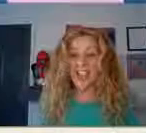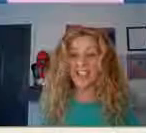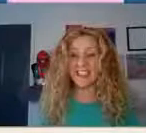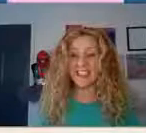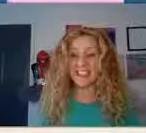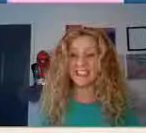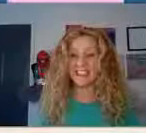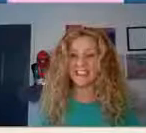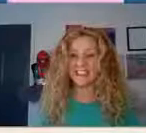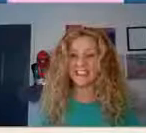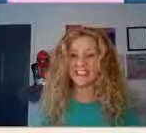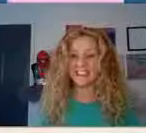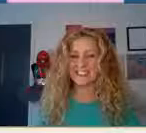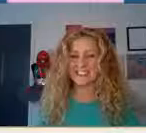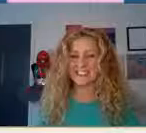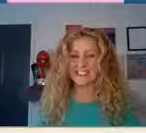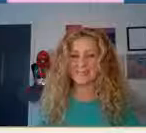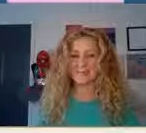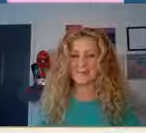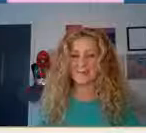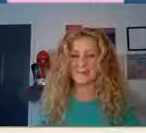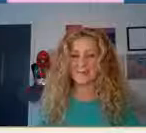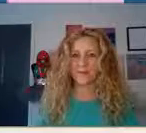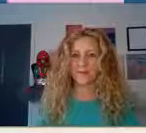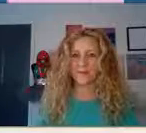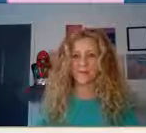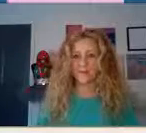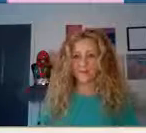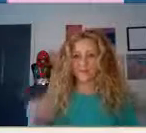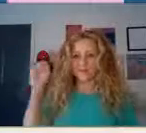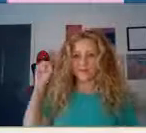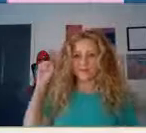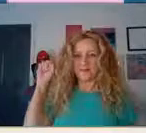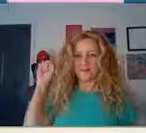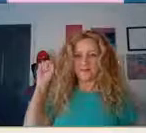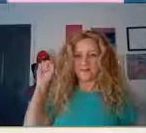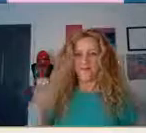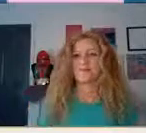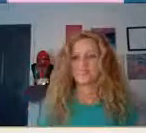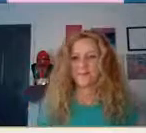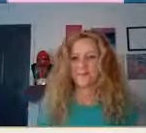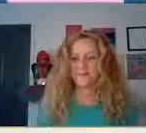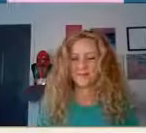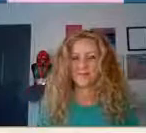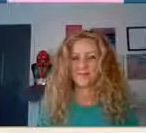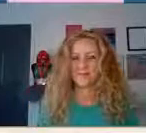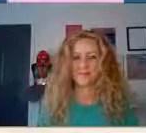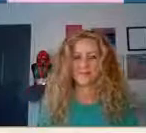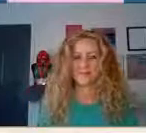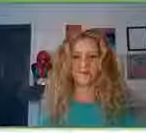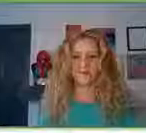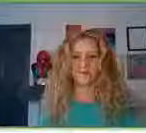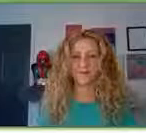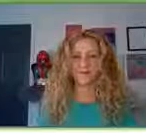That's right! You guys are great guessers! It's the birds! Catch them in your adventure bags! Now for the last